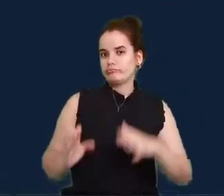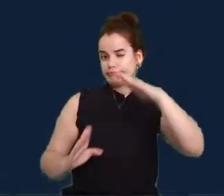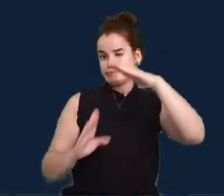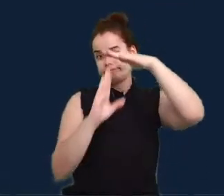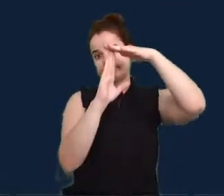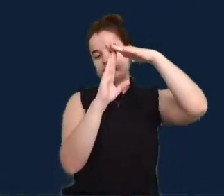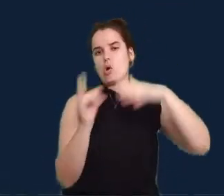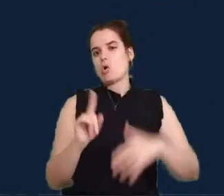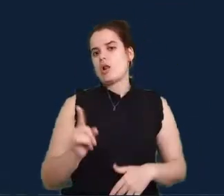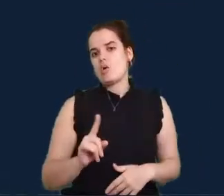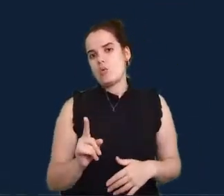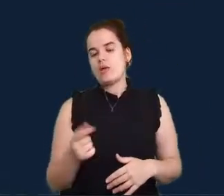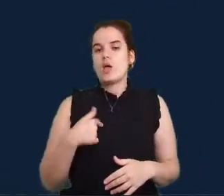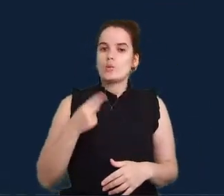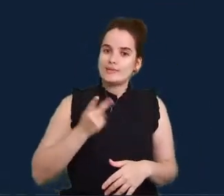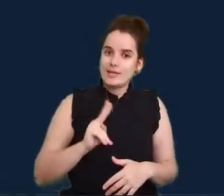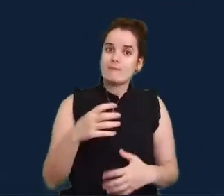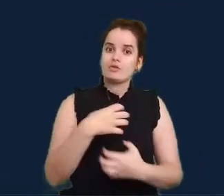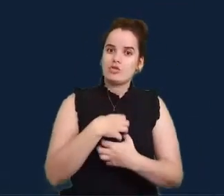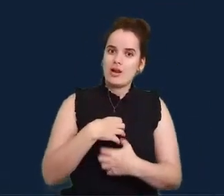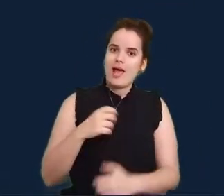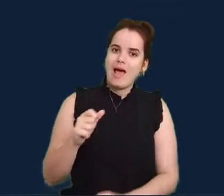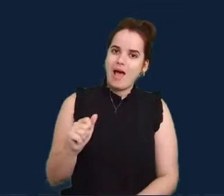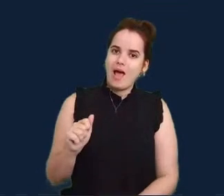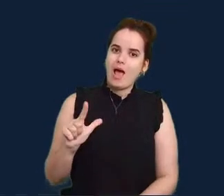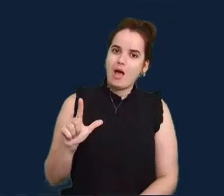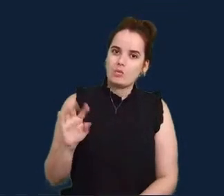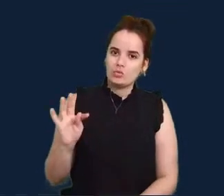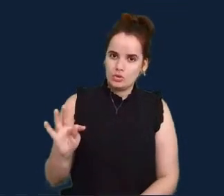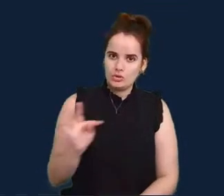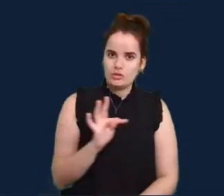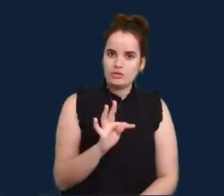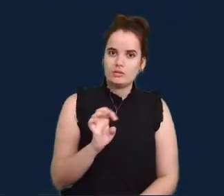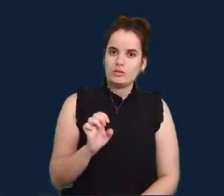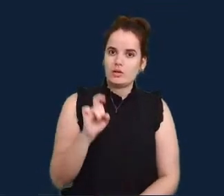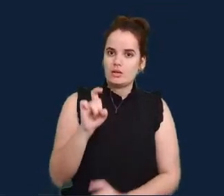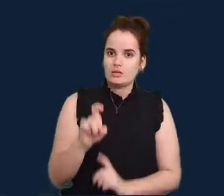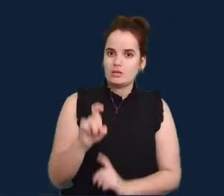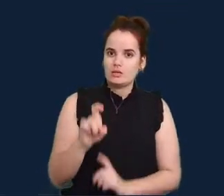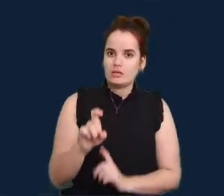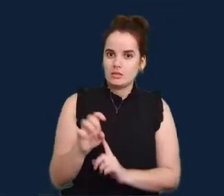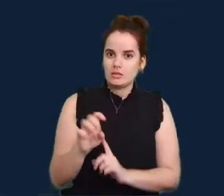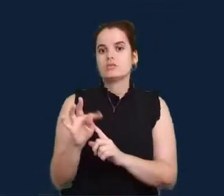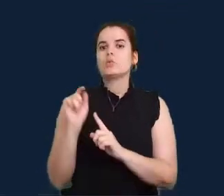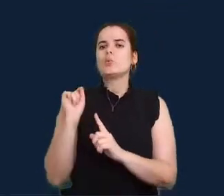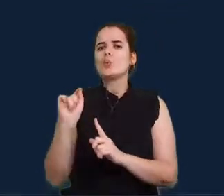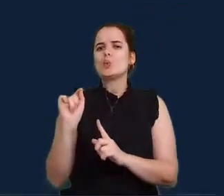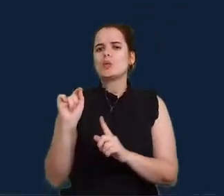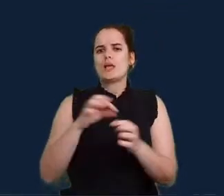insight is a bare minimum you can do. Then if you want to